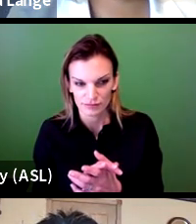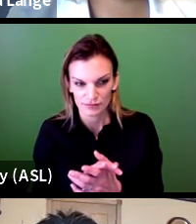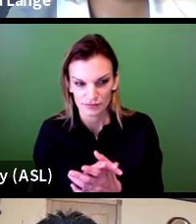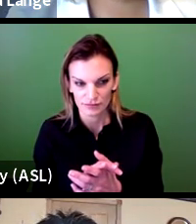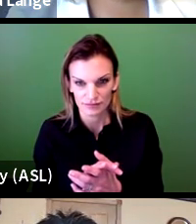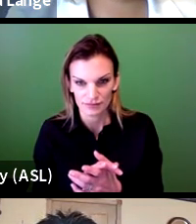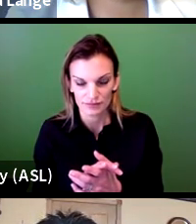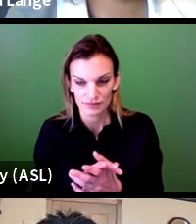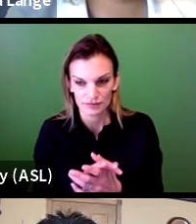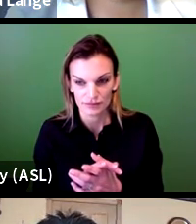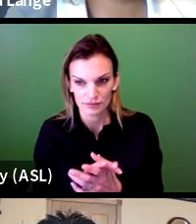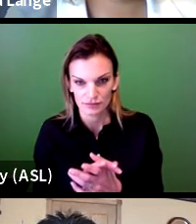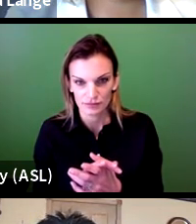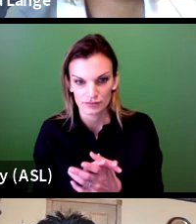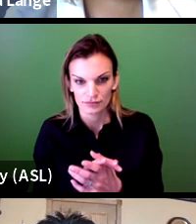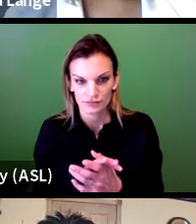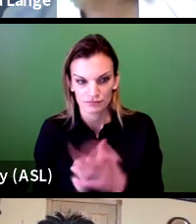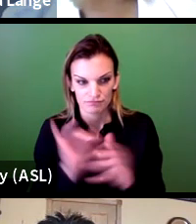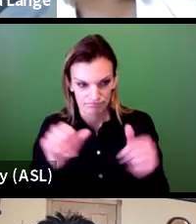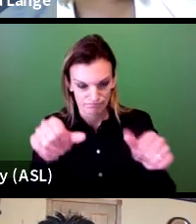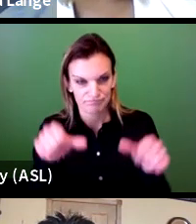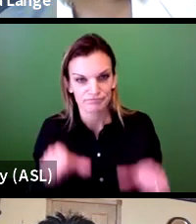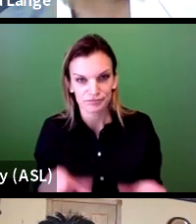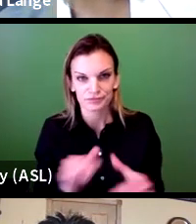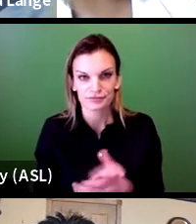And we,